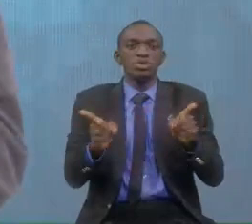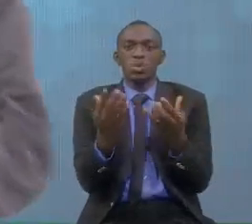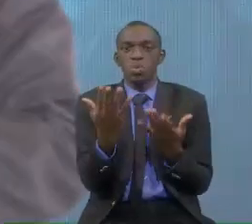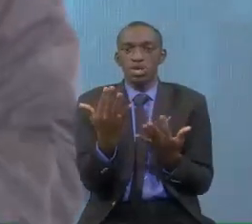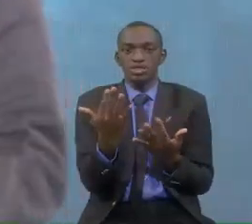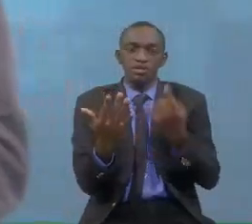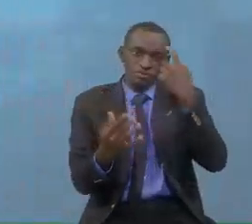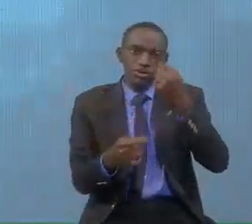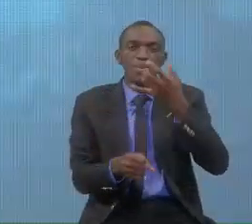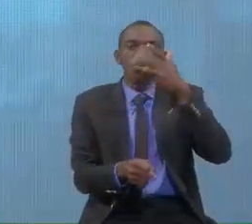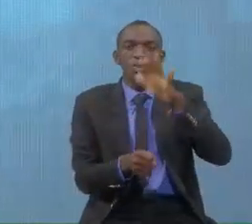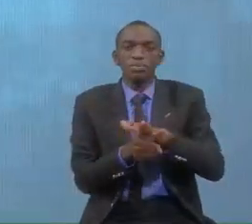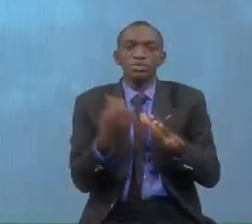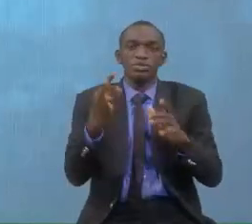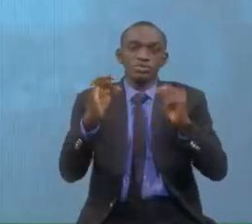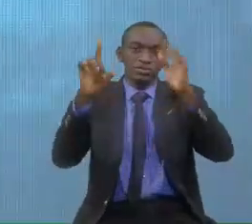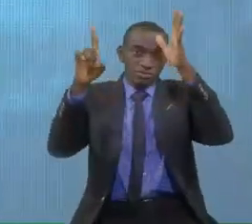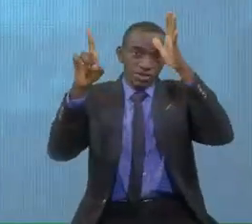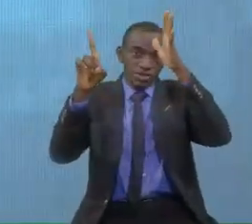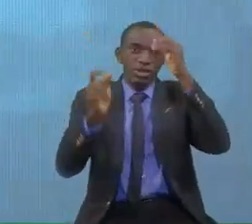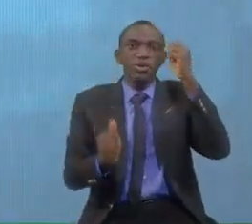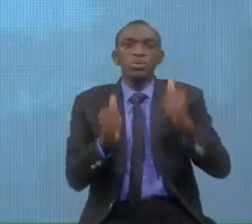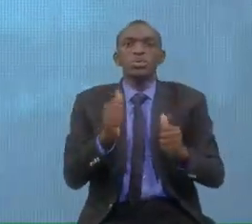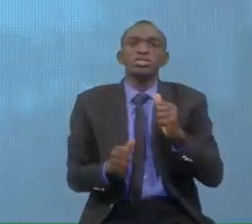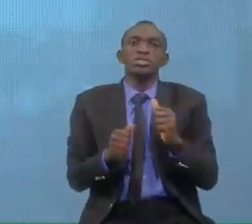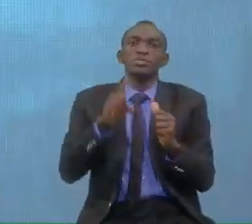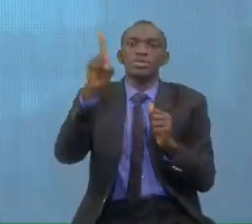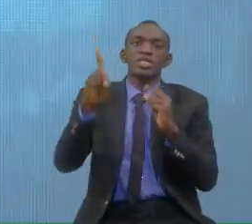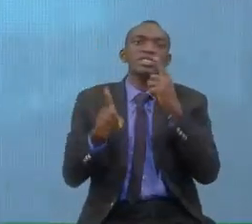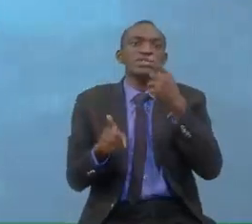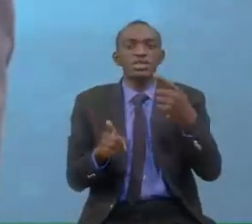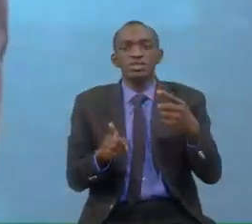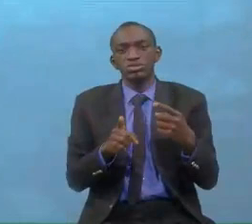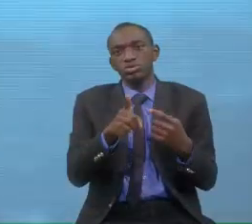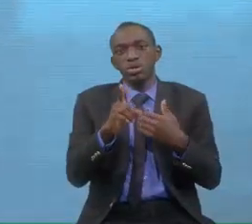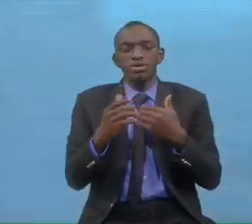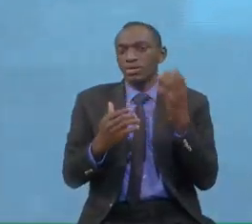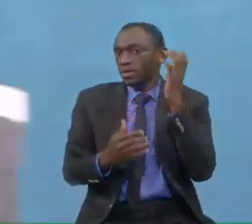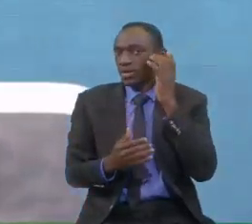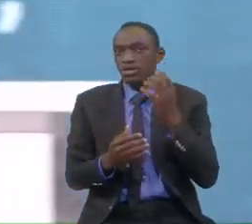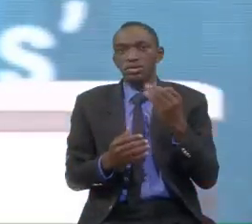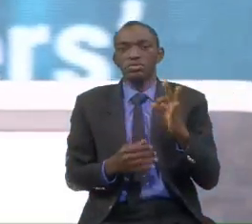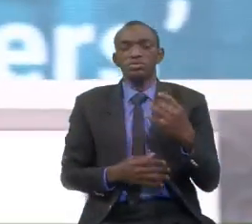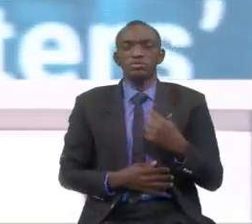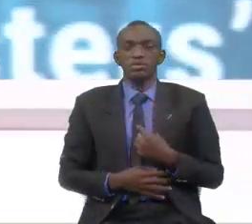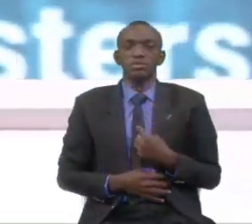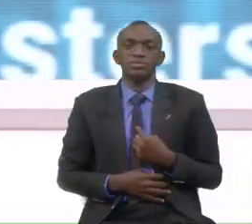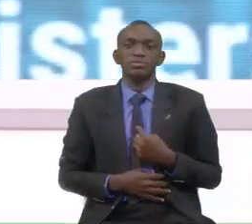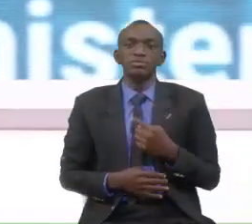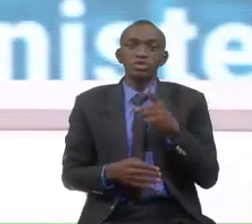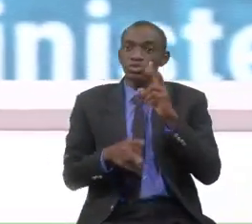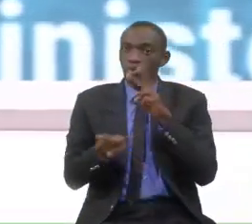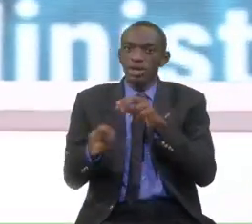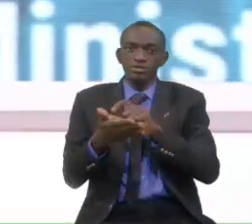the promise of the Father, which said he, ye have heard of me. Look at verse